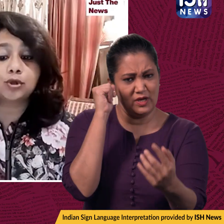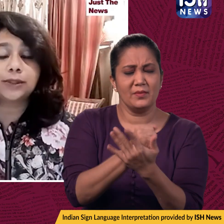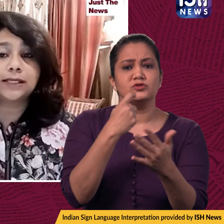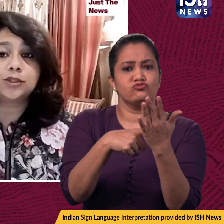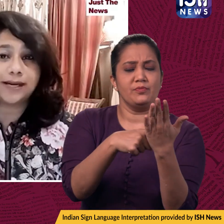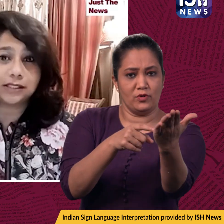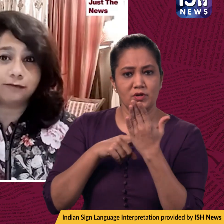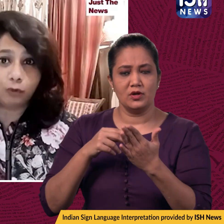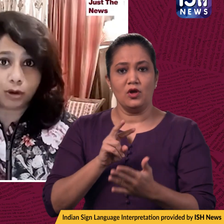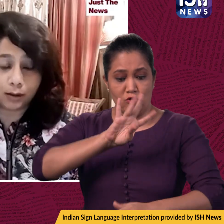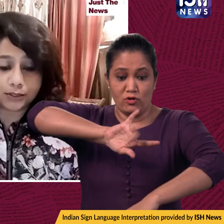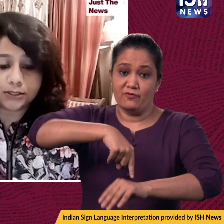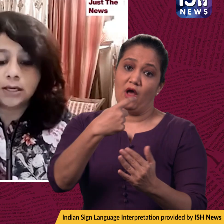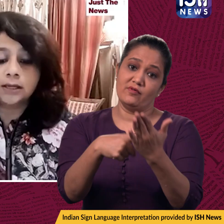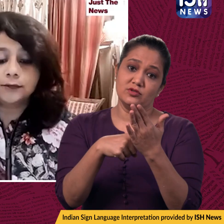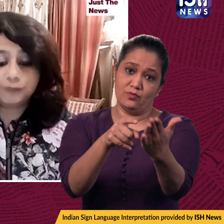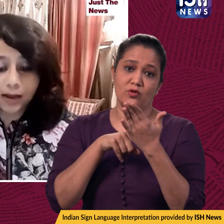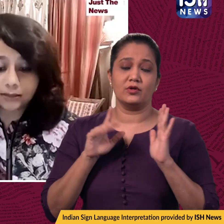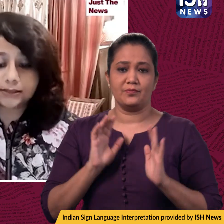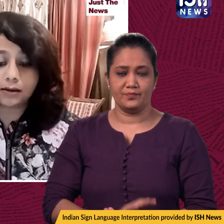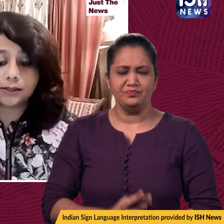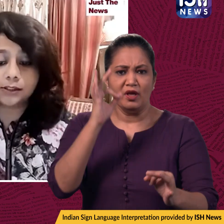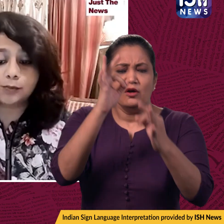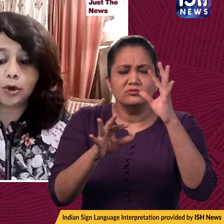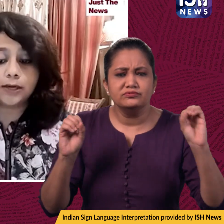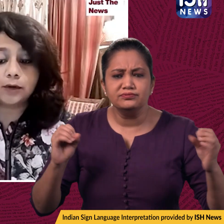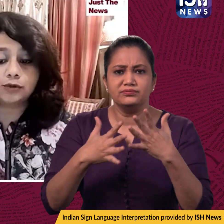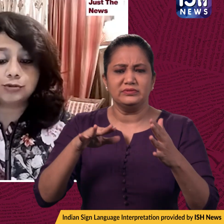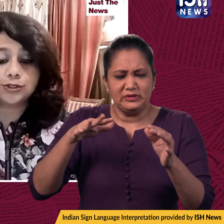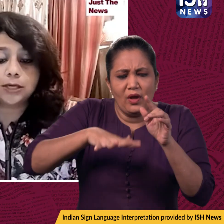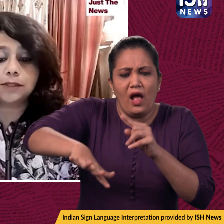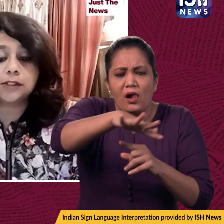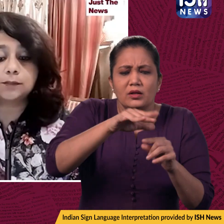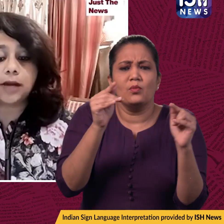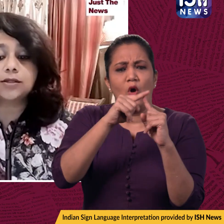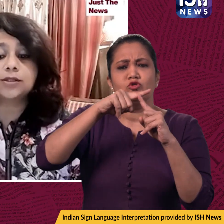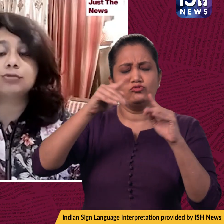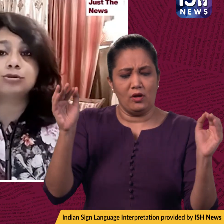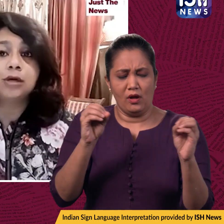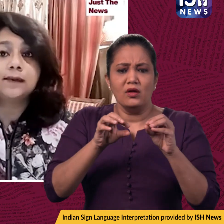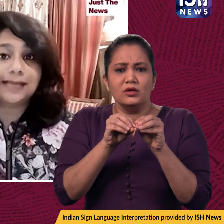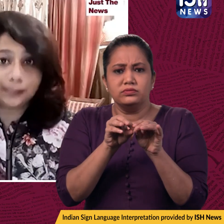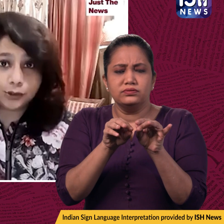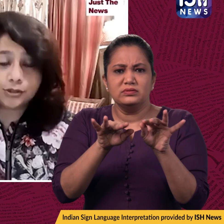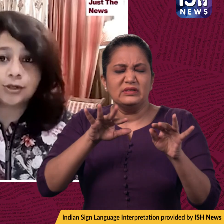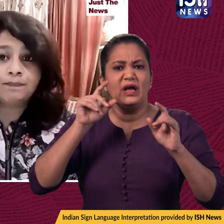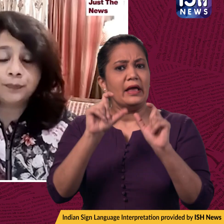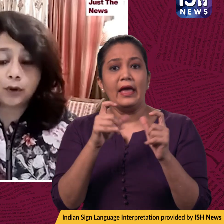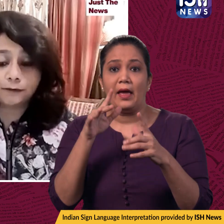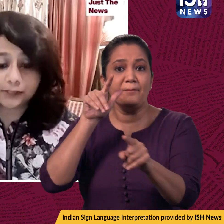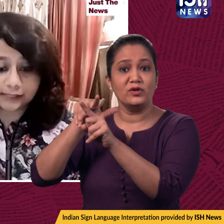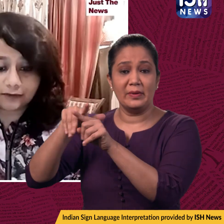a report within 24 hours. The fire started in a small area on Tuesday, but it spread due to the